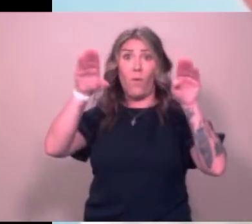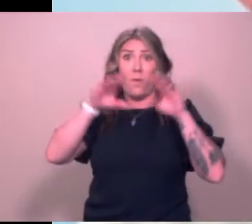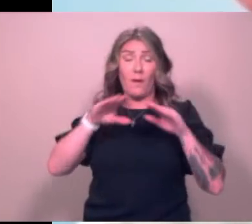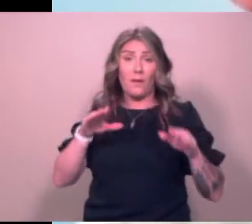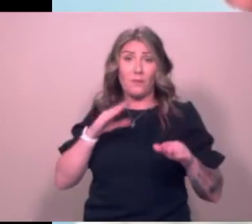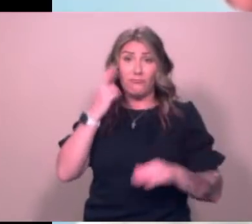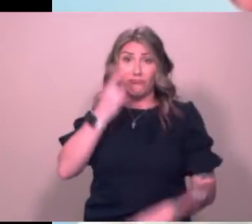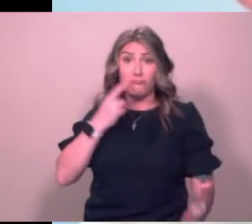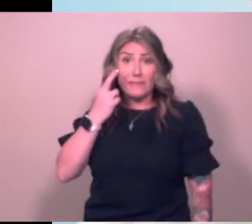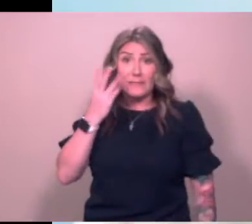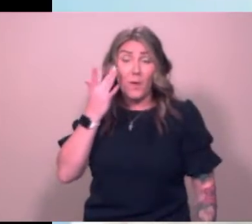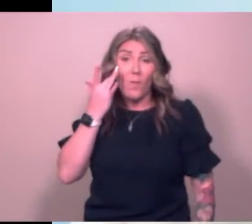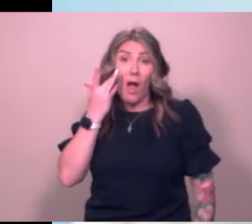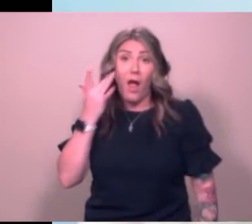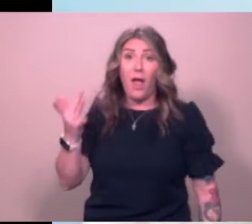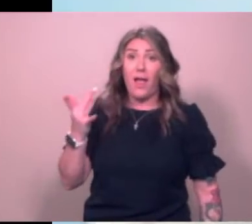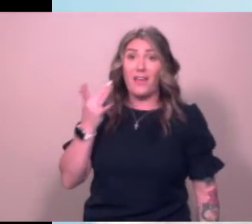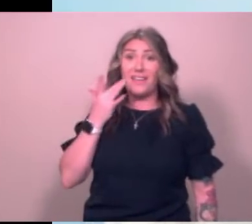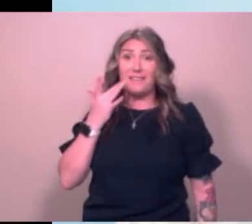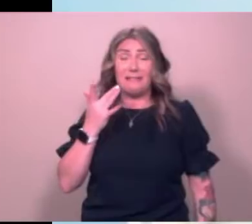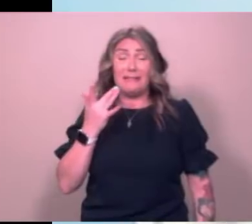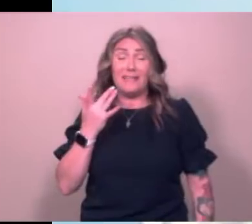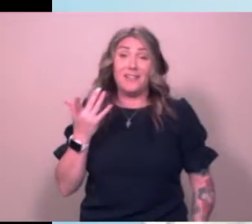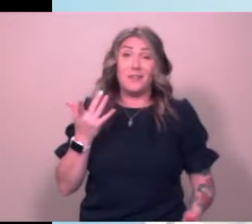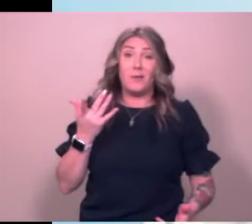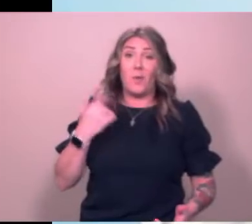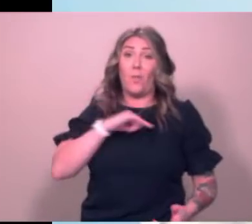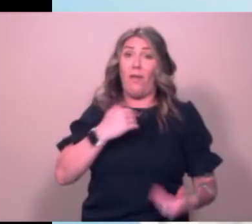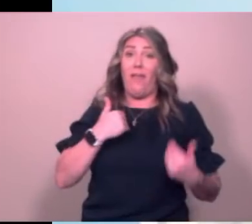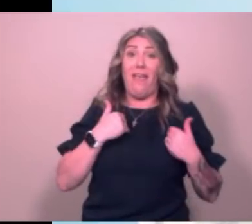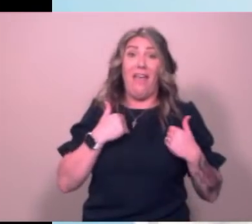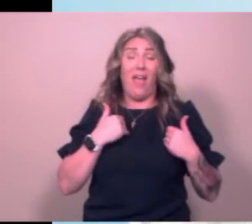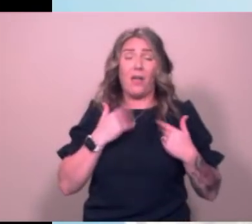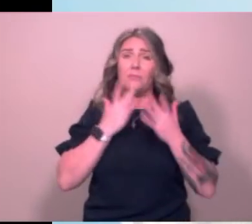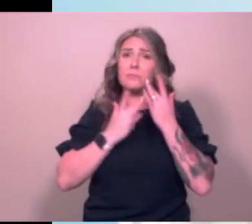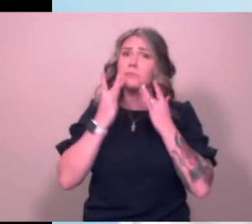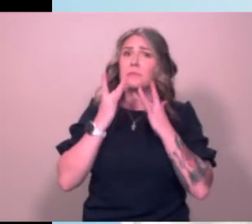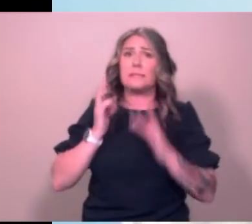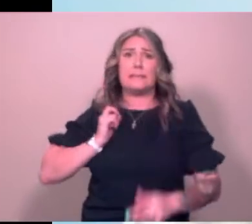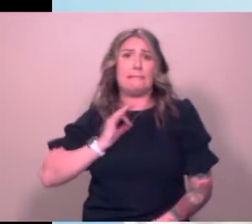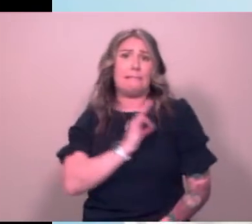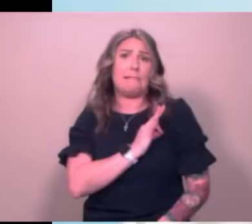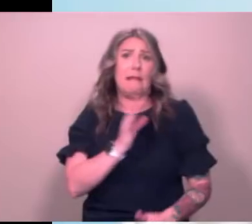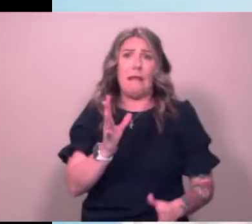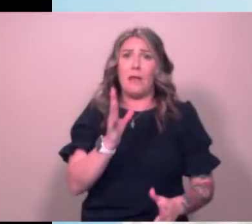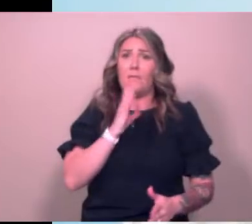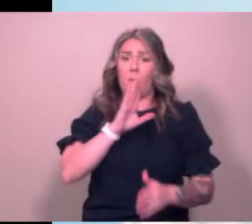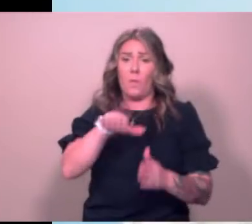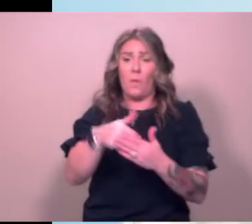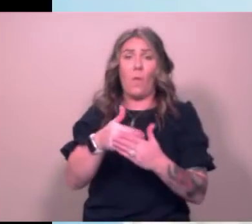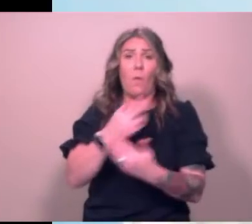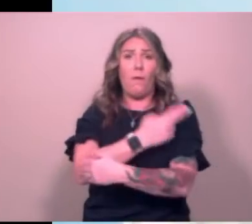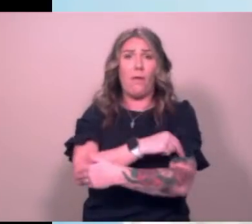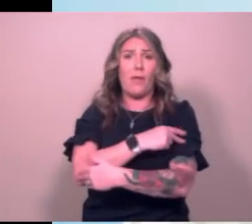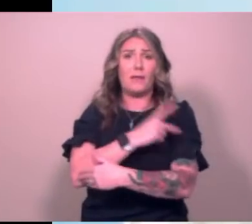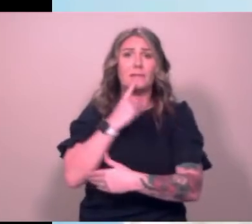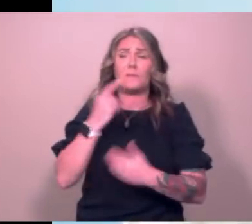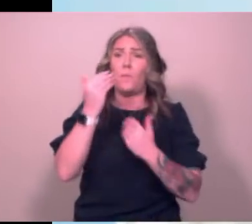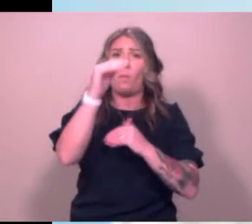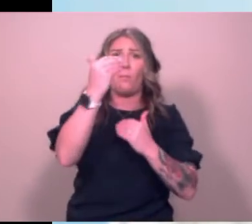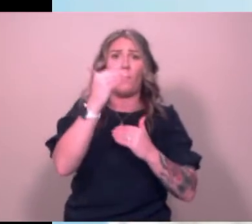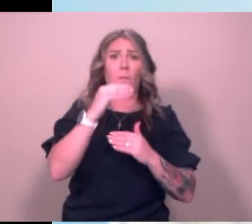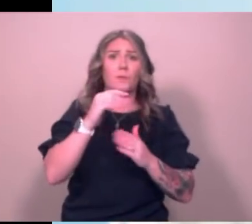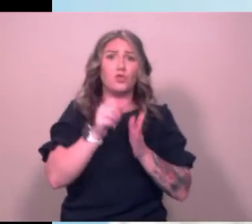the reason we have 8 in the ER and 8 on the floor is because we have some critical staffing shortages right now, pretty much across the hospital. We've been limiting our